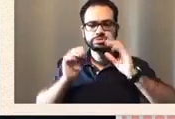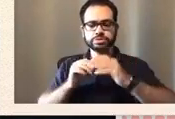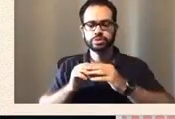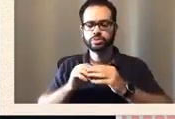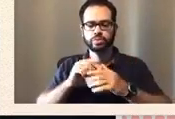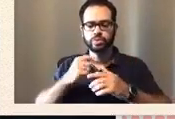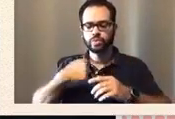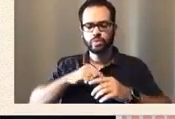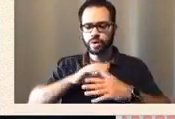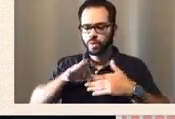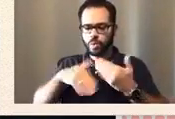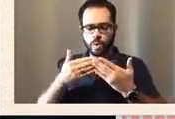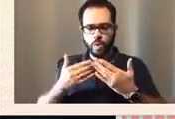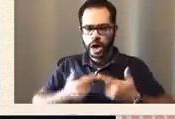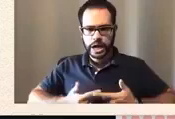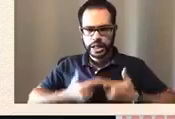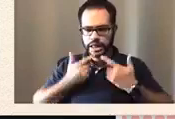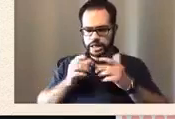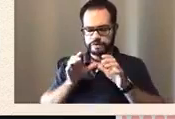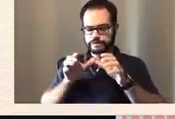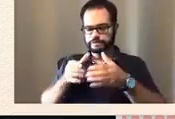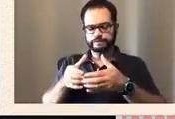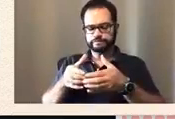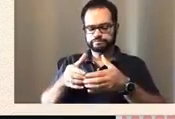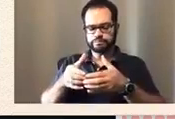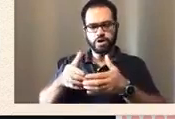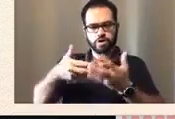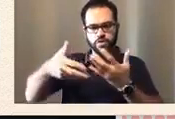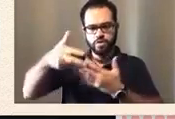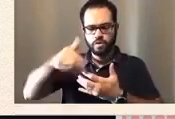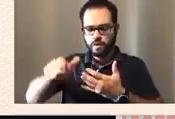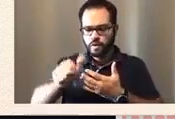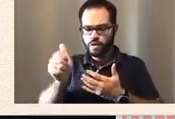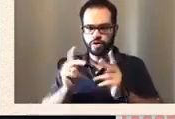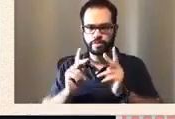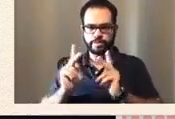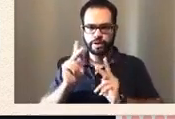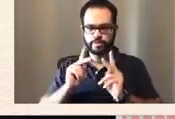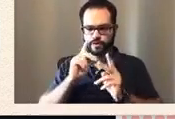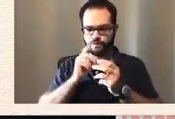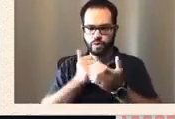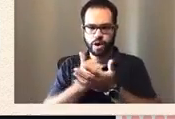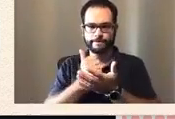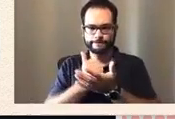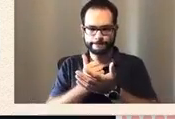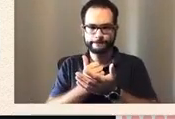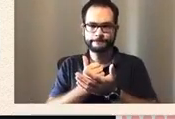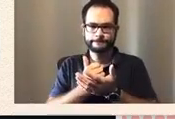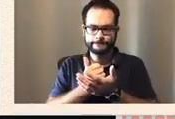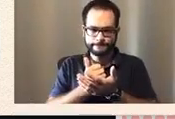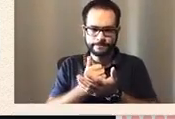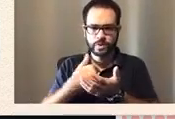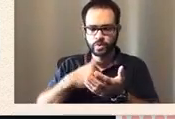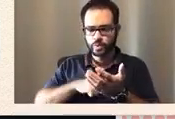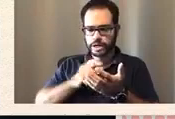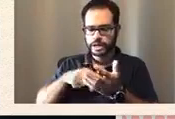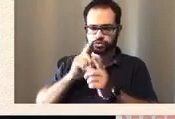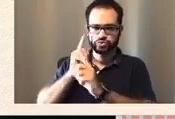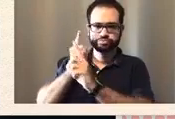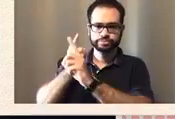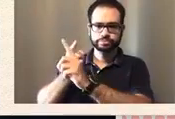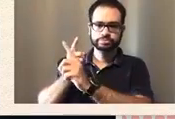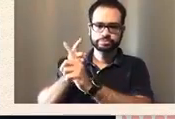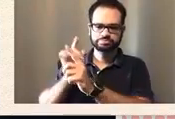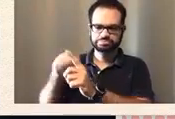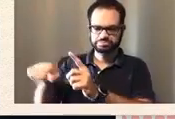context of other people that help us get to where we need to be, that oftentimes we need